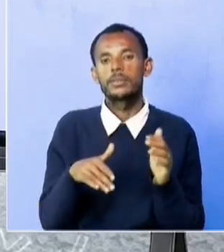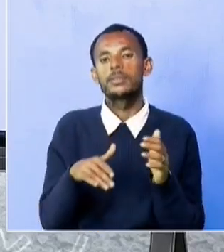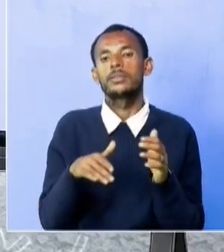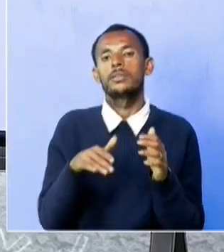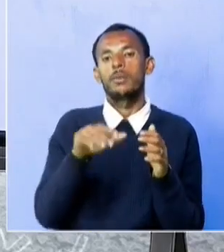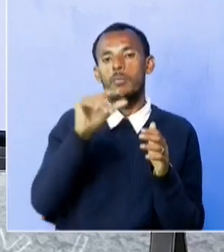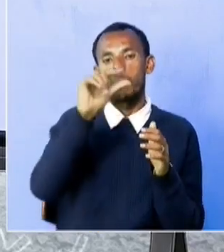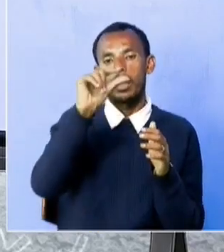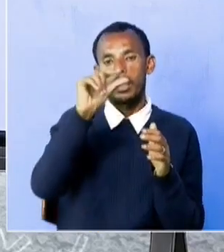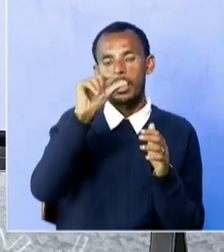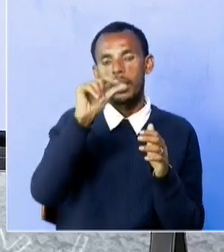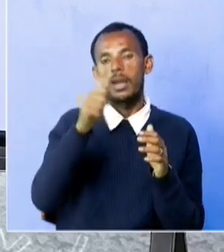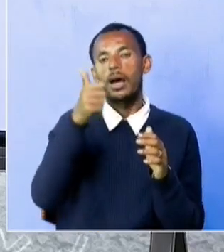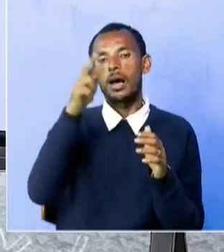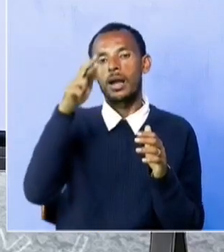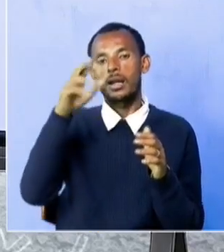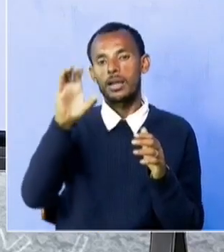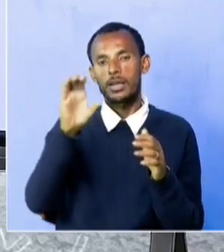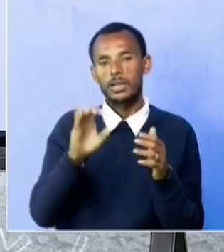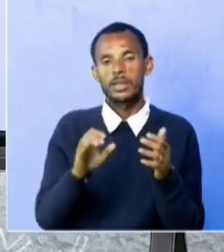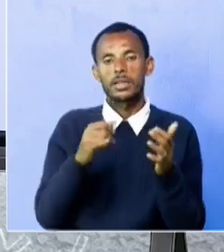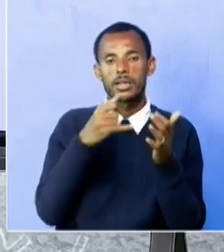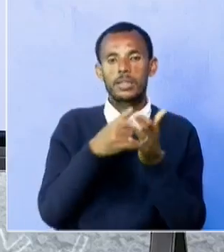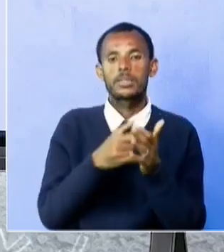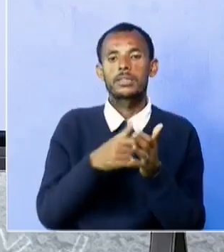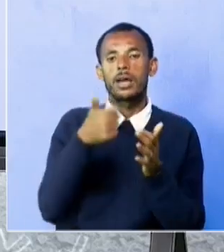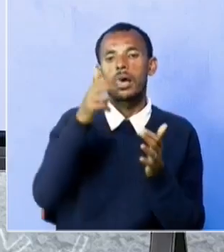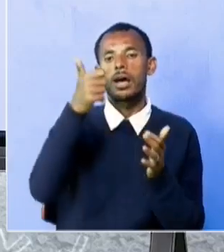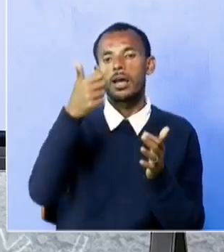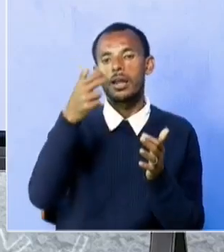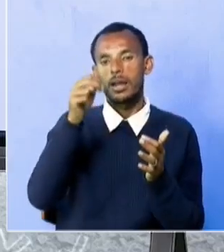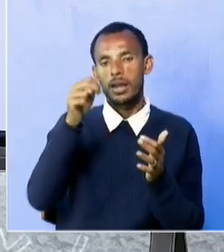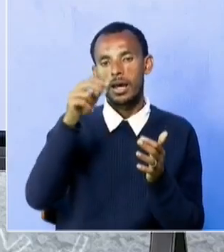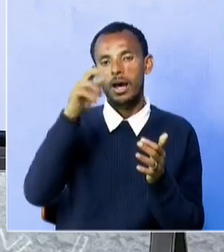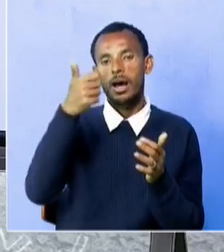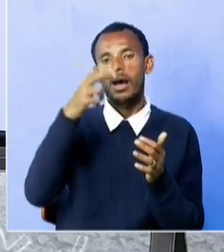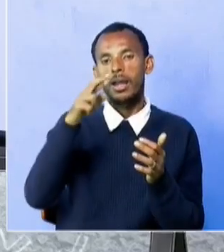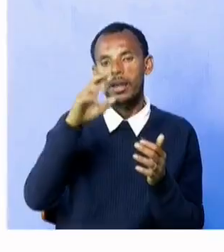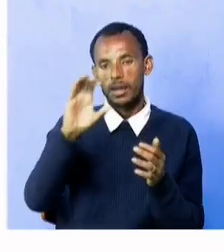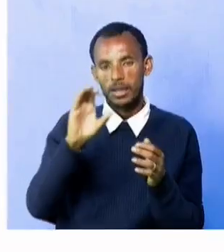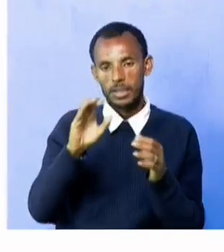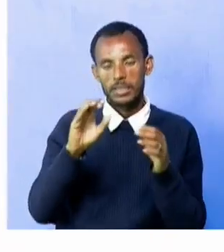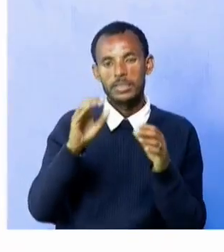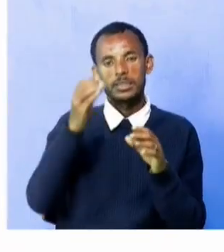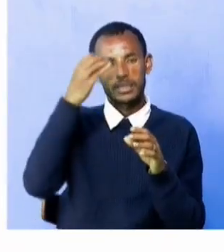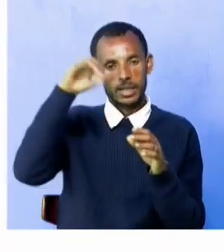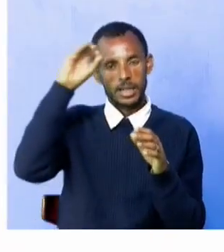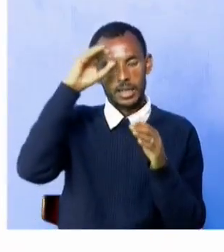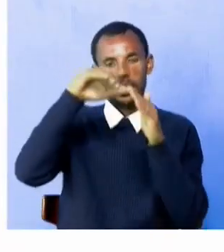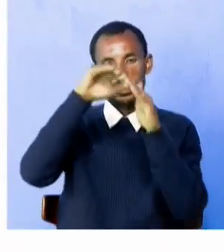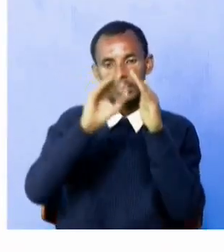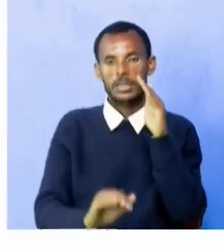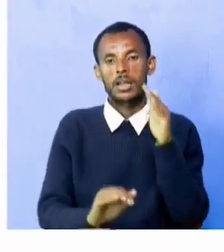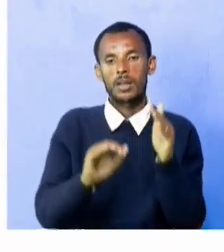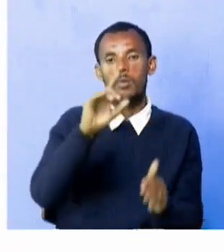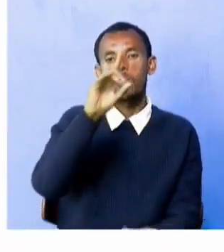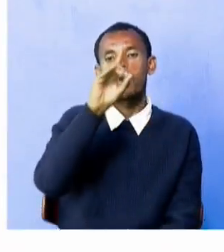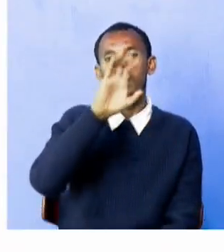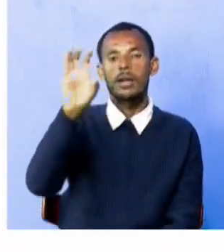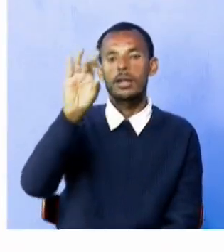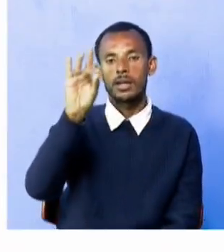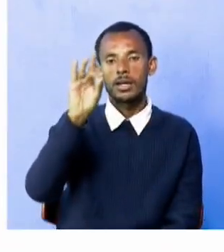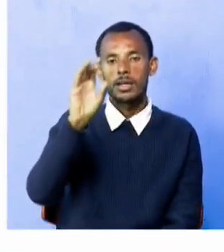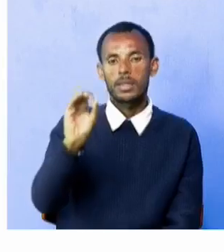minor arc is an arc whose degree measure is less than 180 degrees,